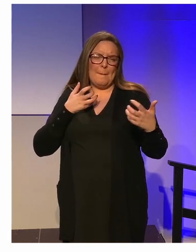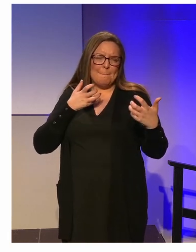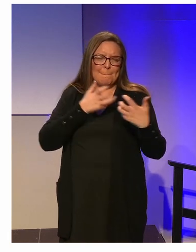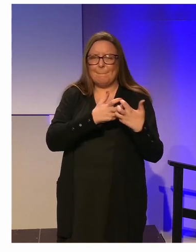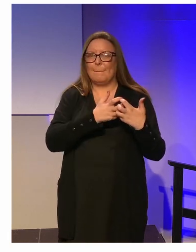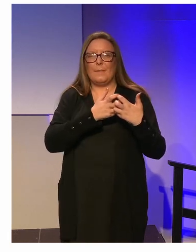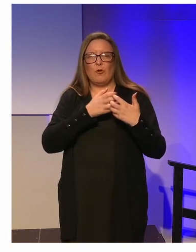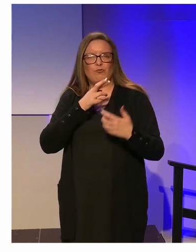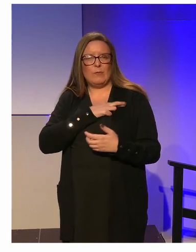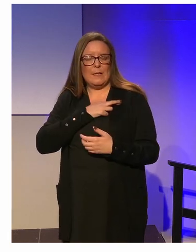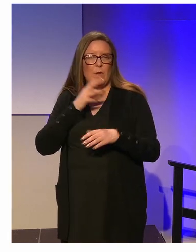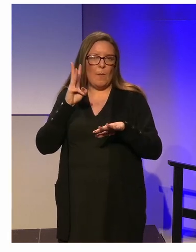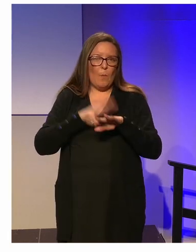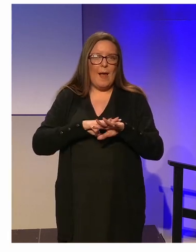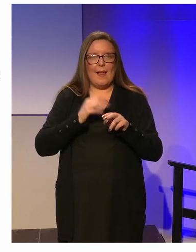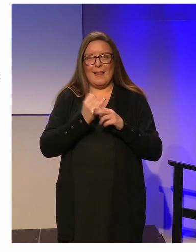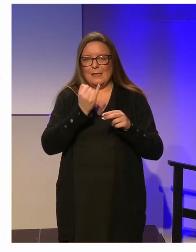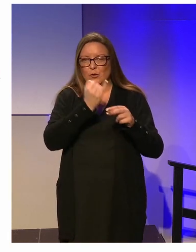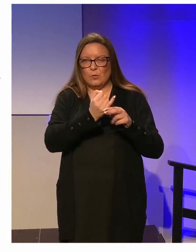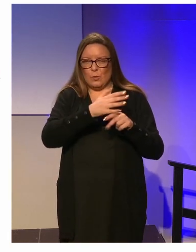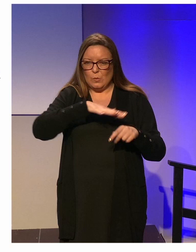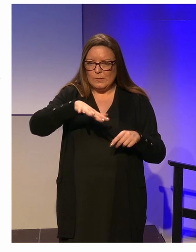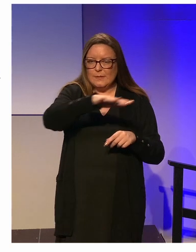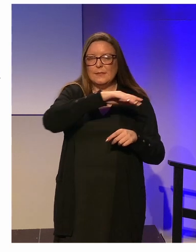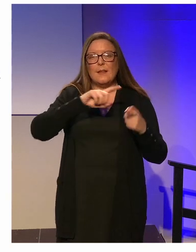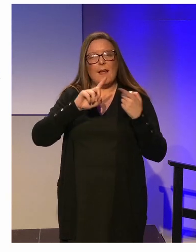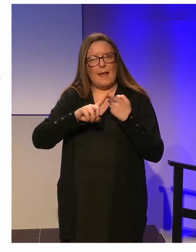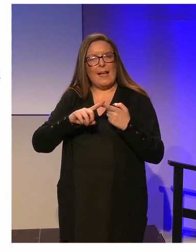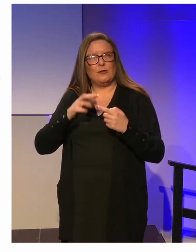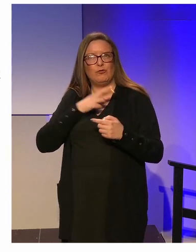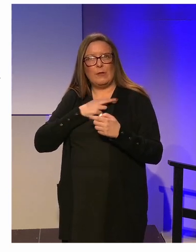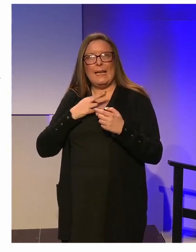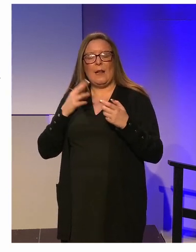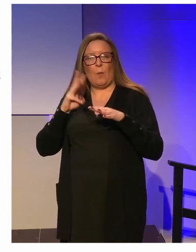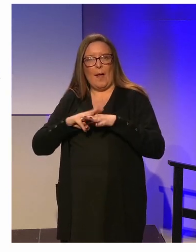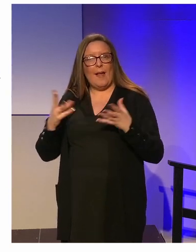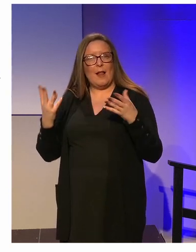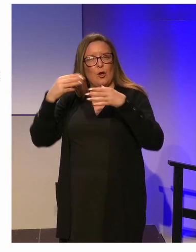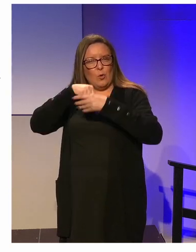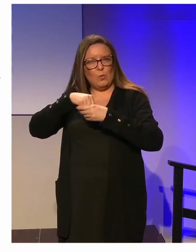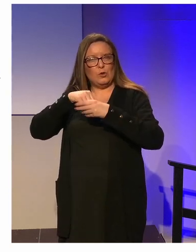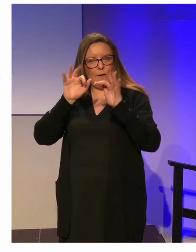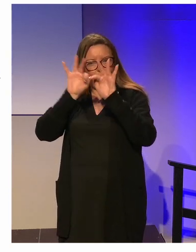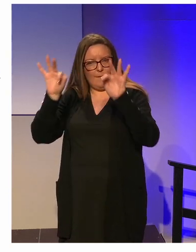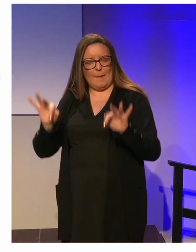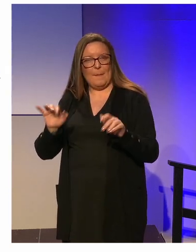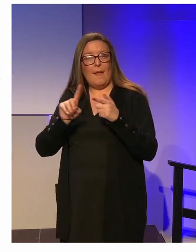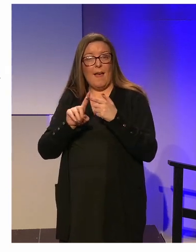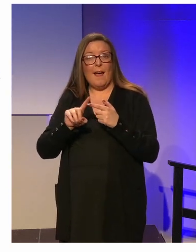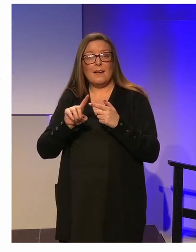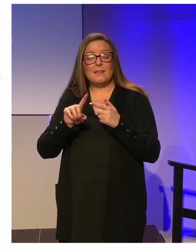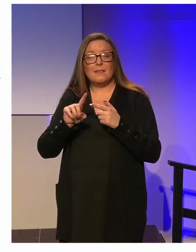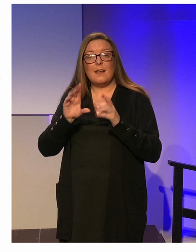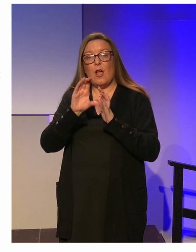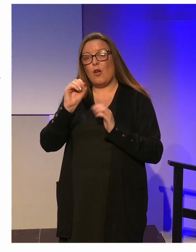fits really, really well into school self-evaluation. It fits really well into the inclusion framework. It fits into the code of conduct or